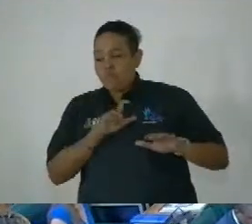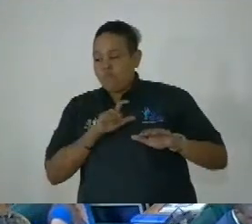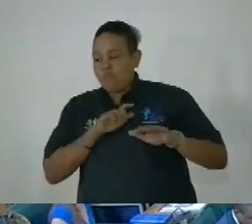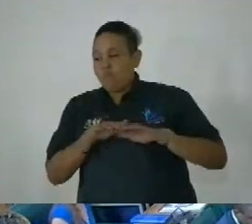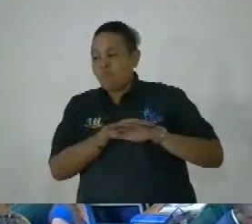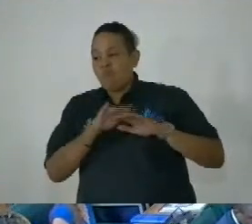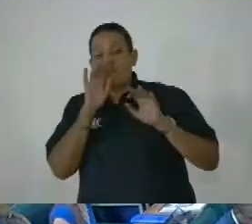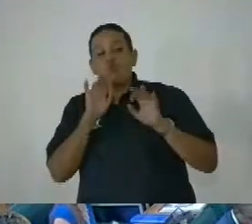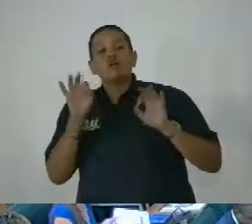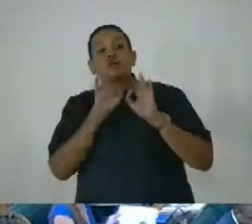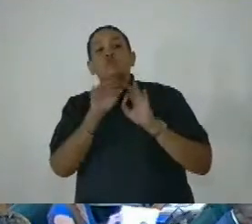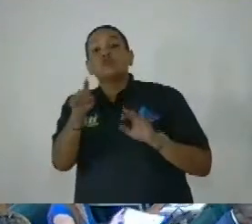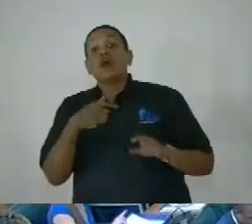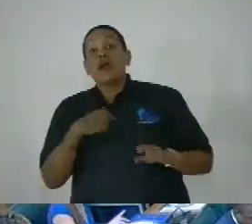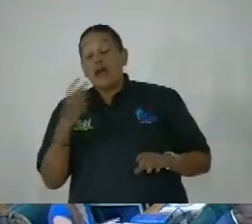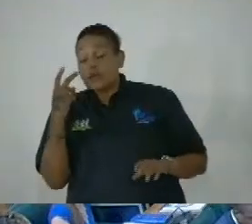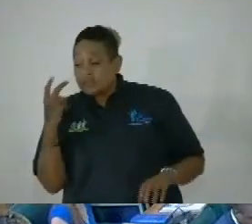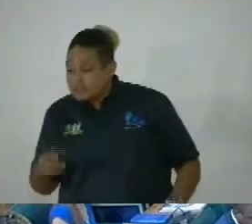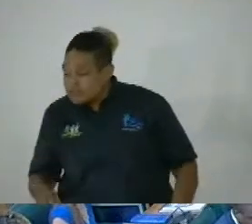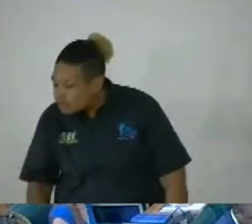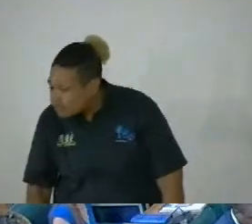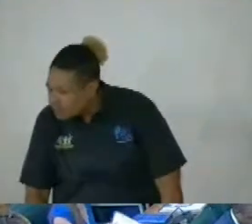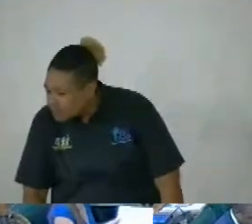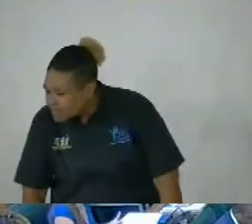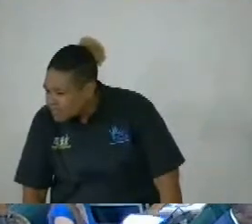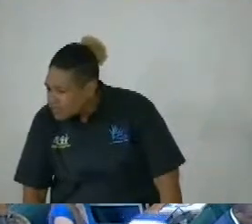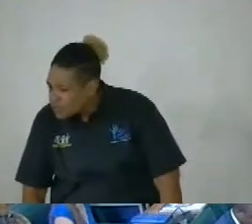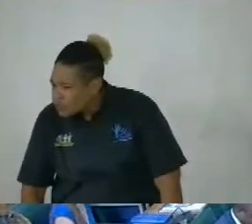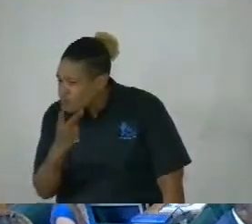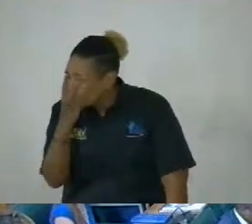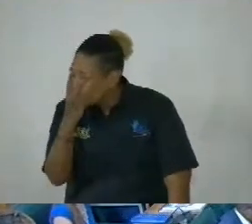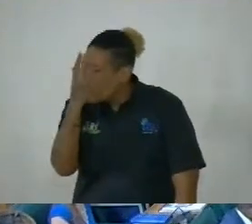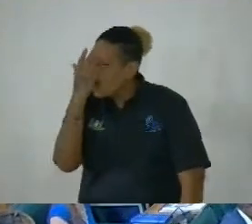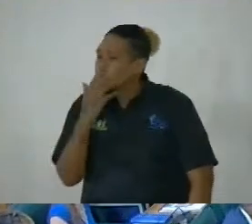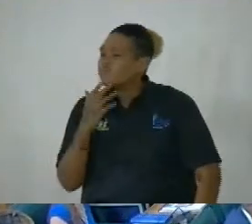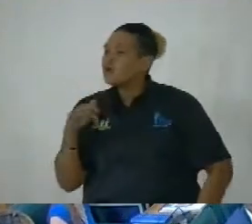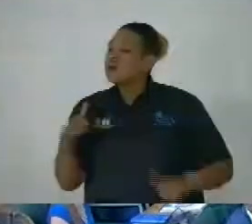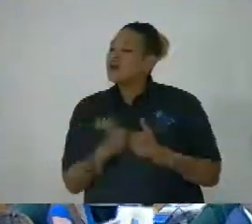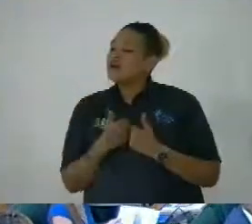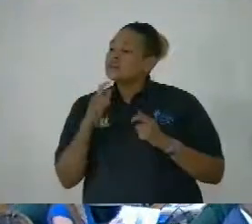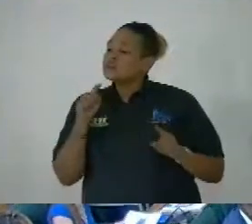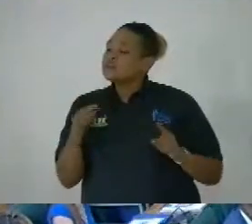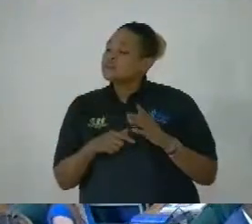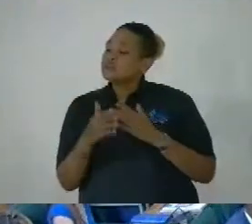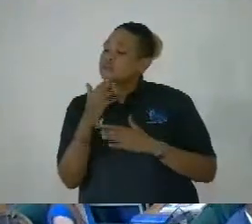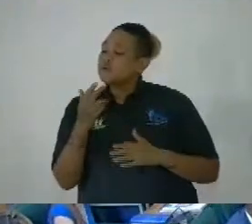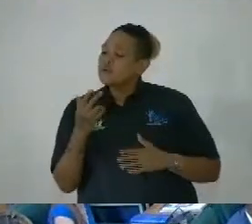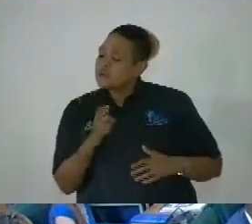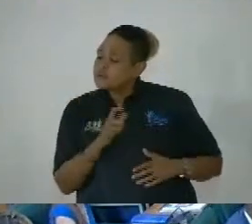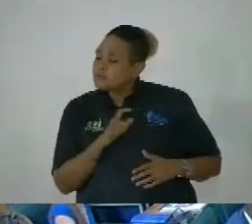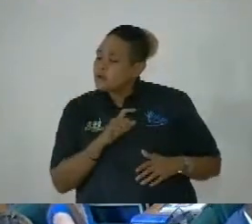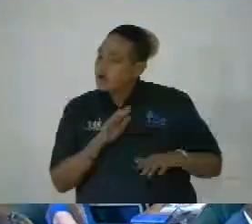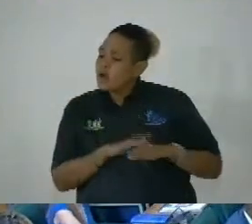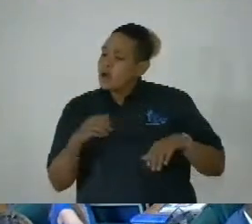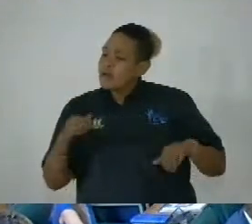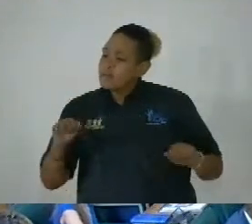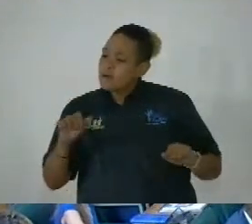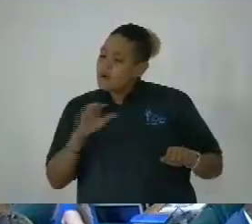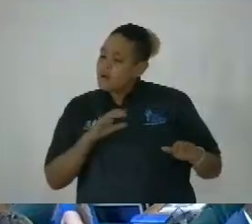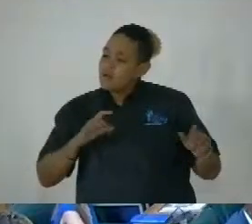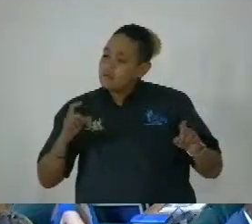Crucial. Although I saw 2 unfortunate accidents reported this morning of officers and motorbike